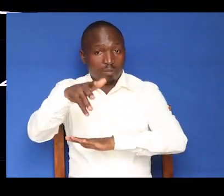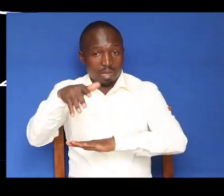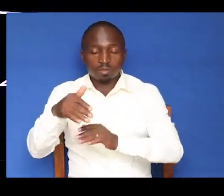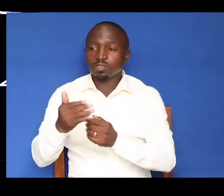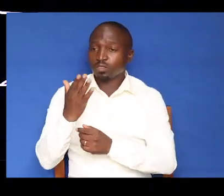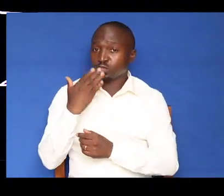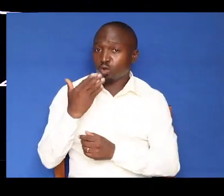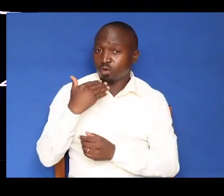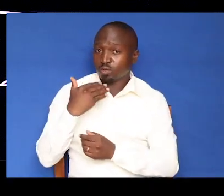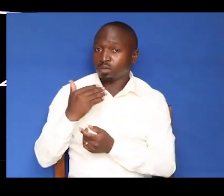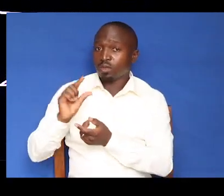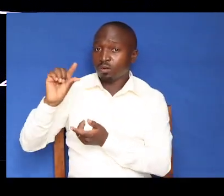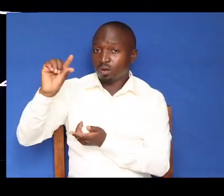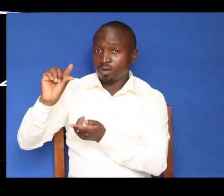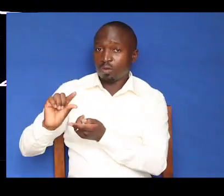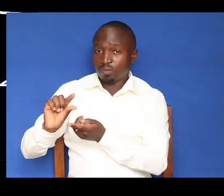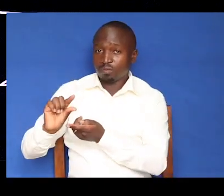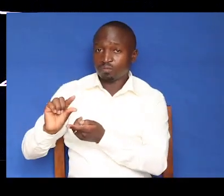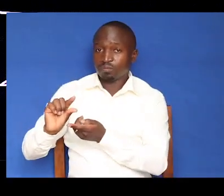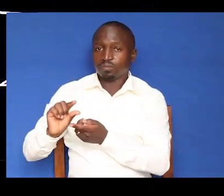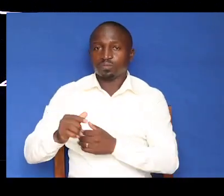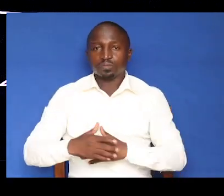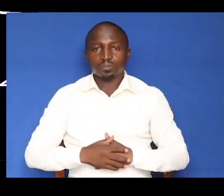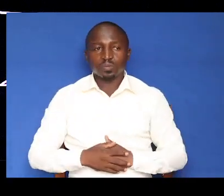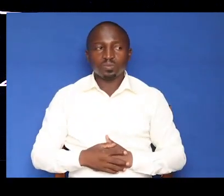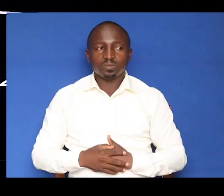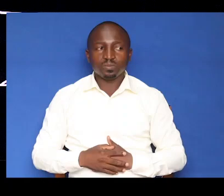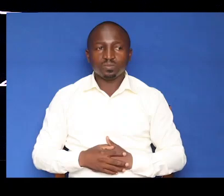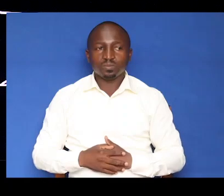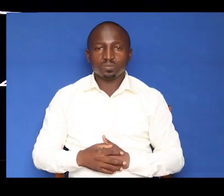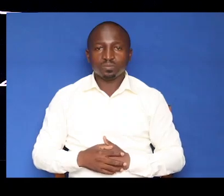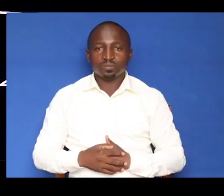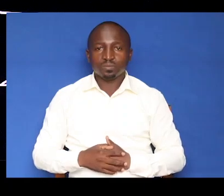degree of salinity.